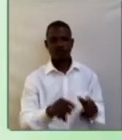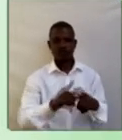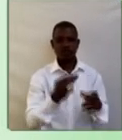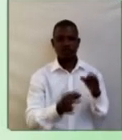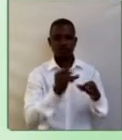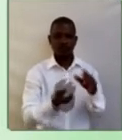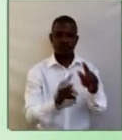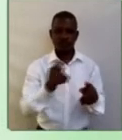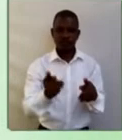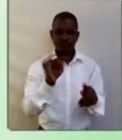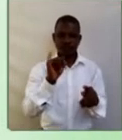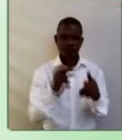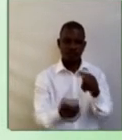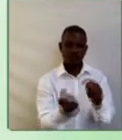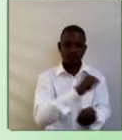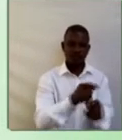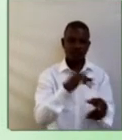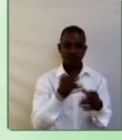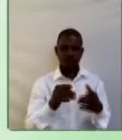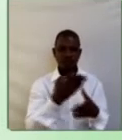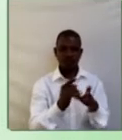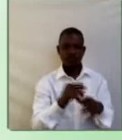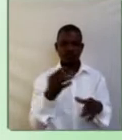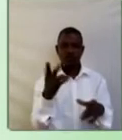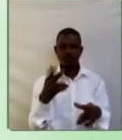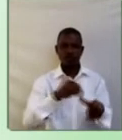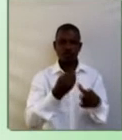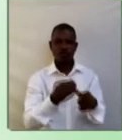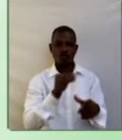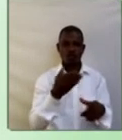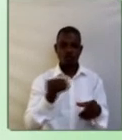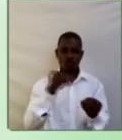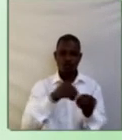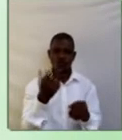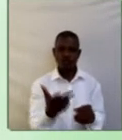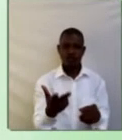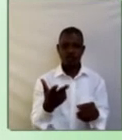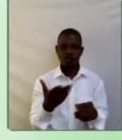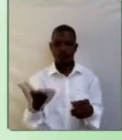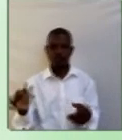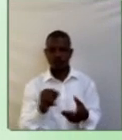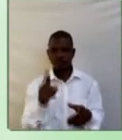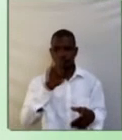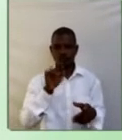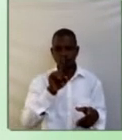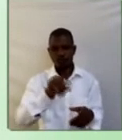the interchange is among three or more things, use one